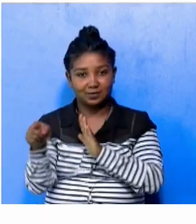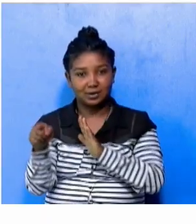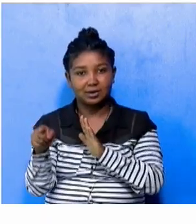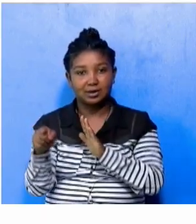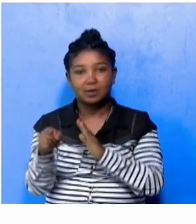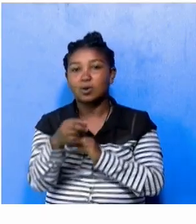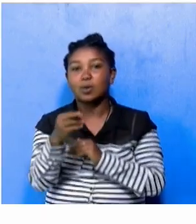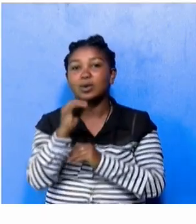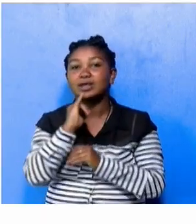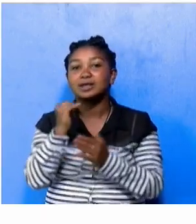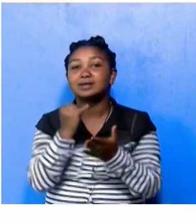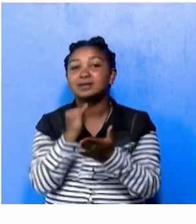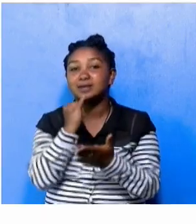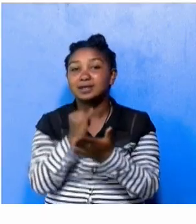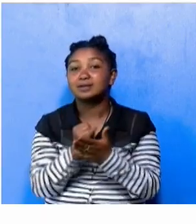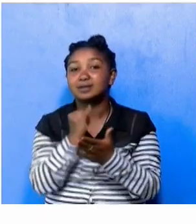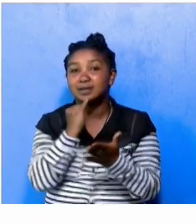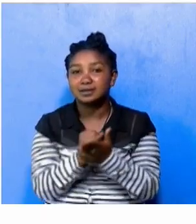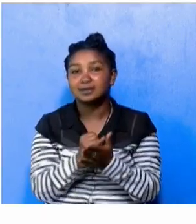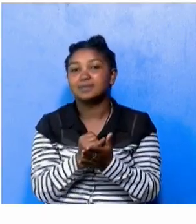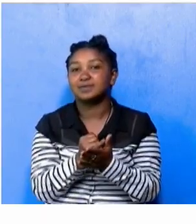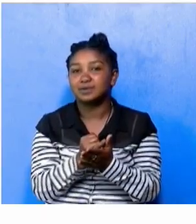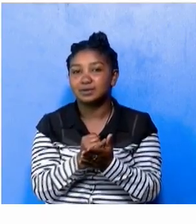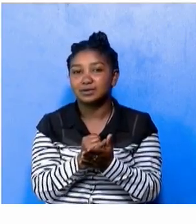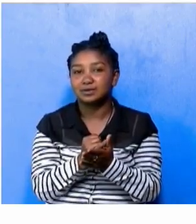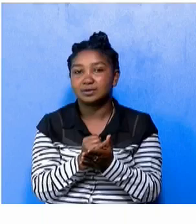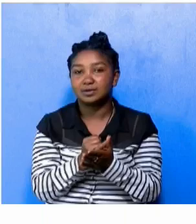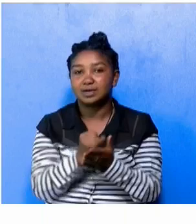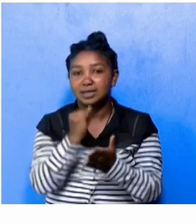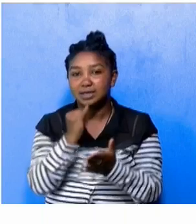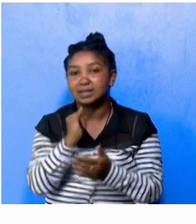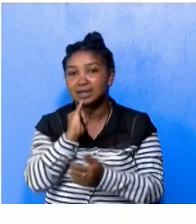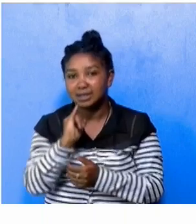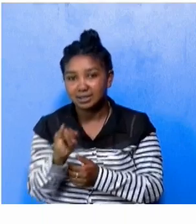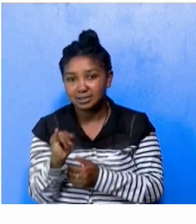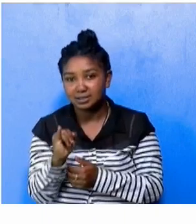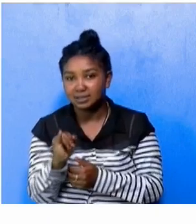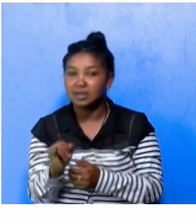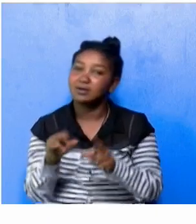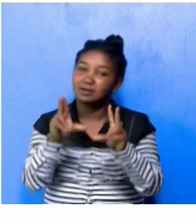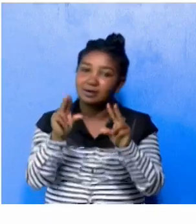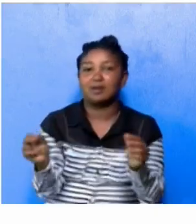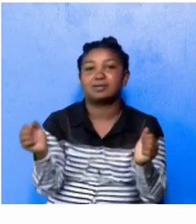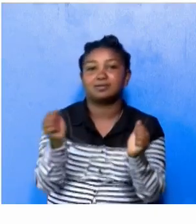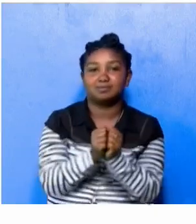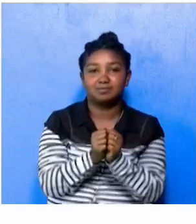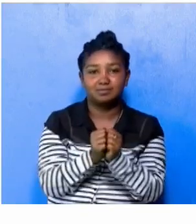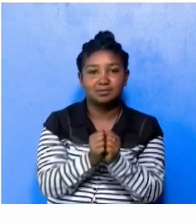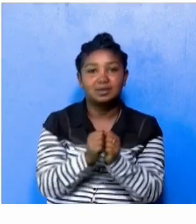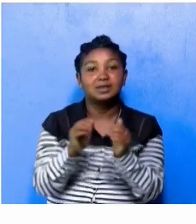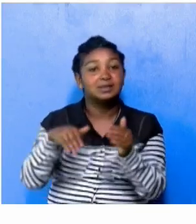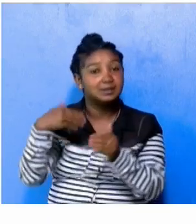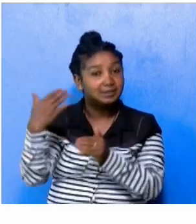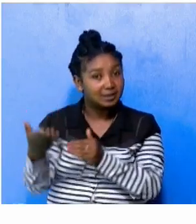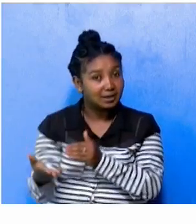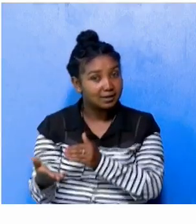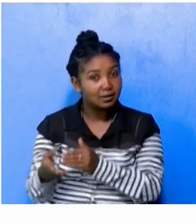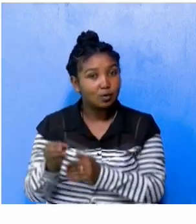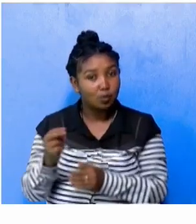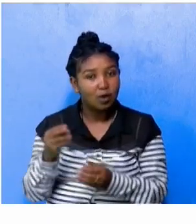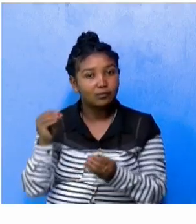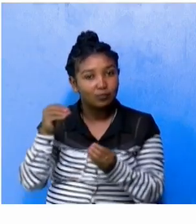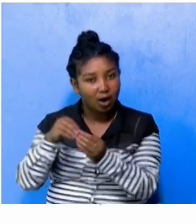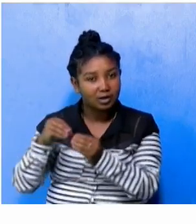What about it? It is not. Then we have to